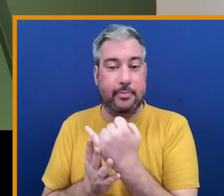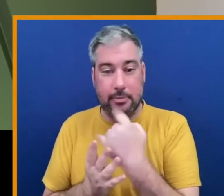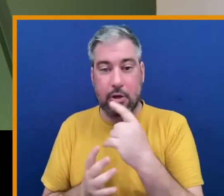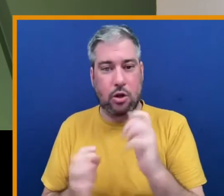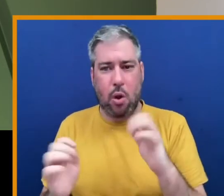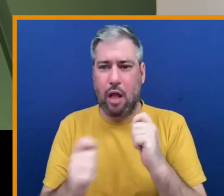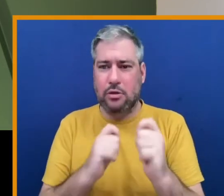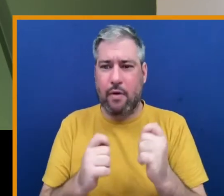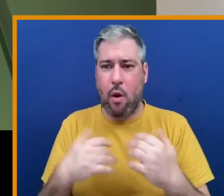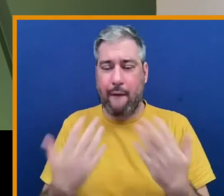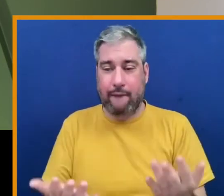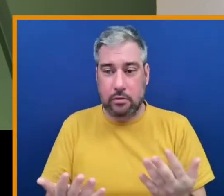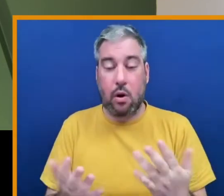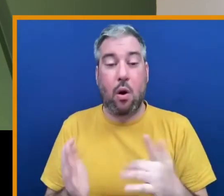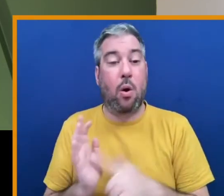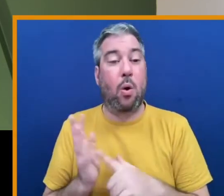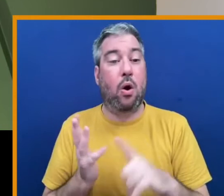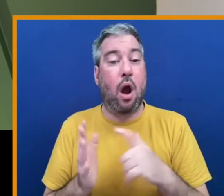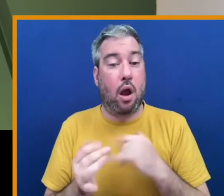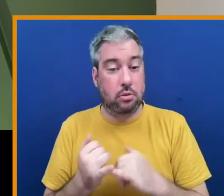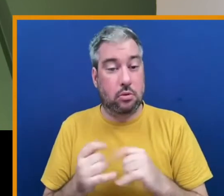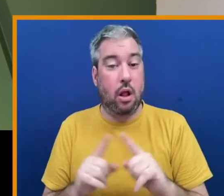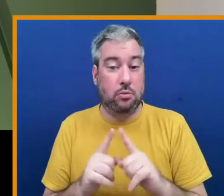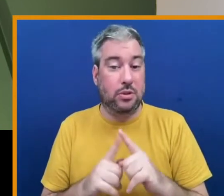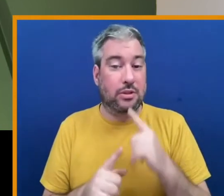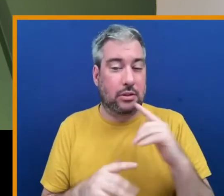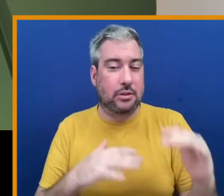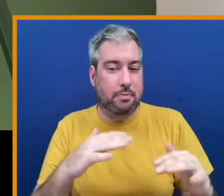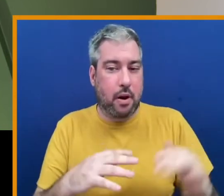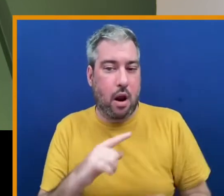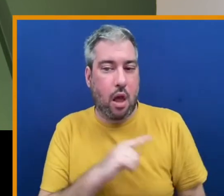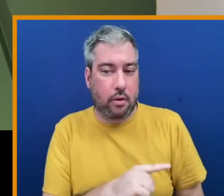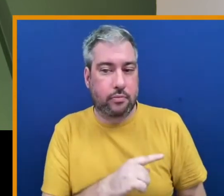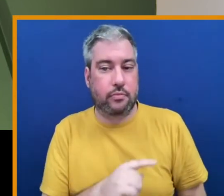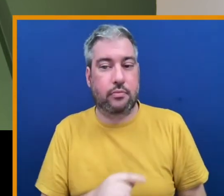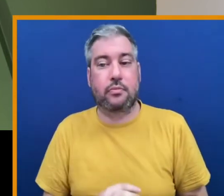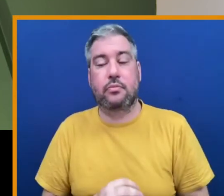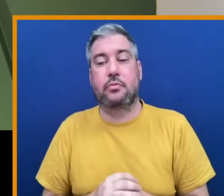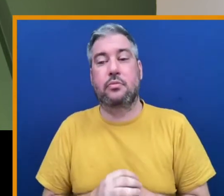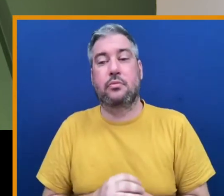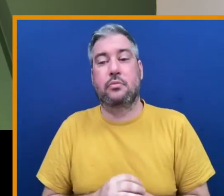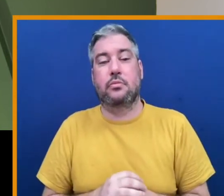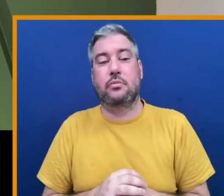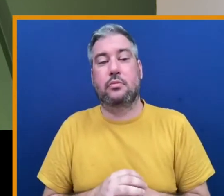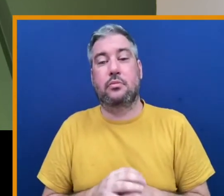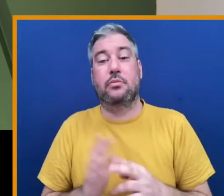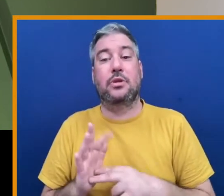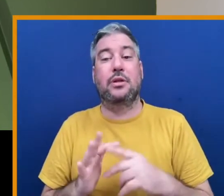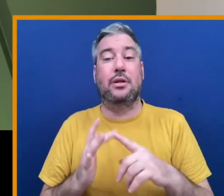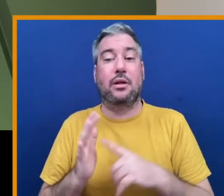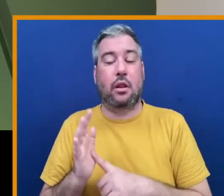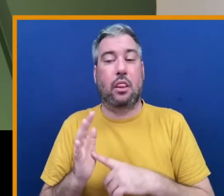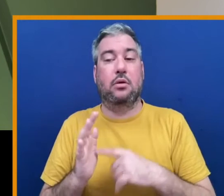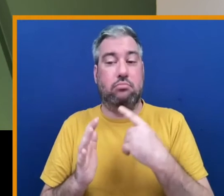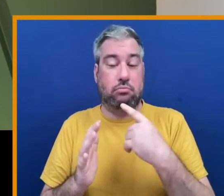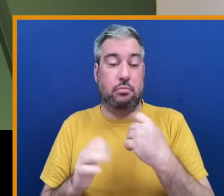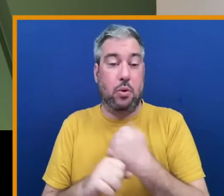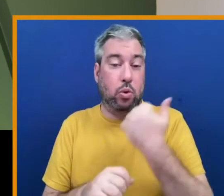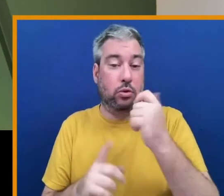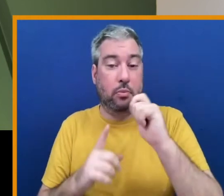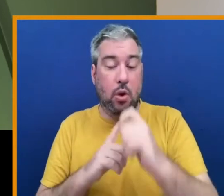something very similar. Neil Stockley making the excellent point about how we need to boost renewables, we need to boost insulation so that we